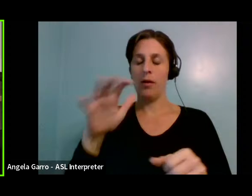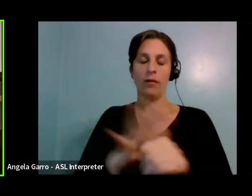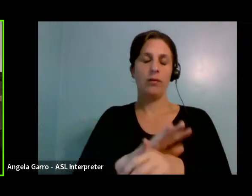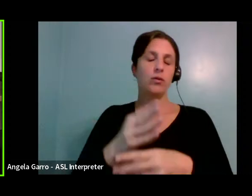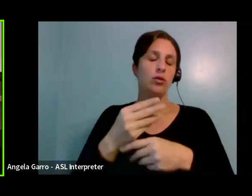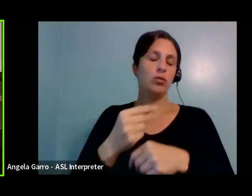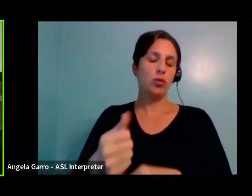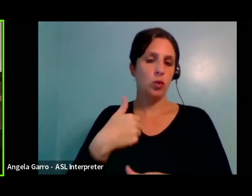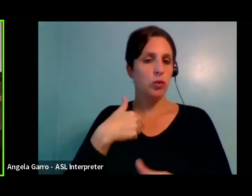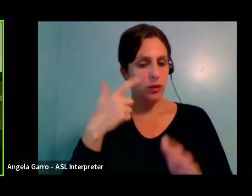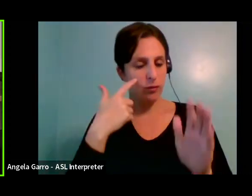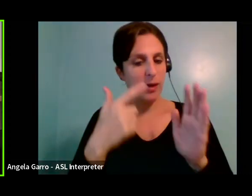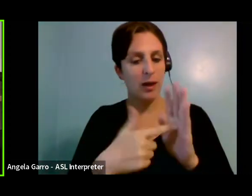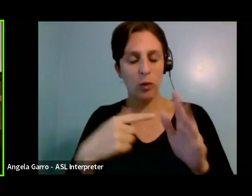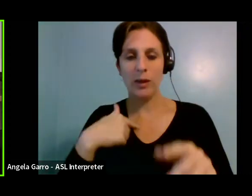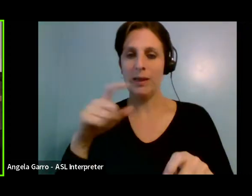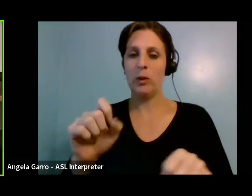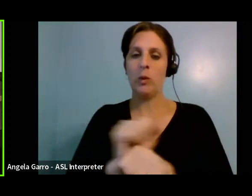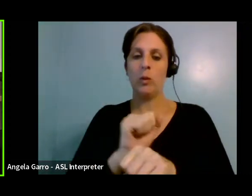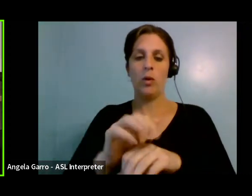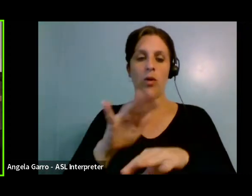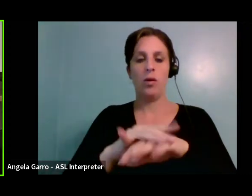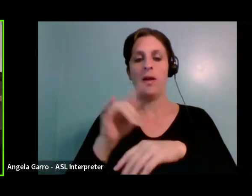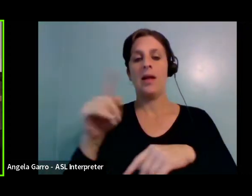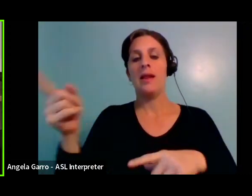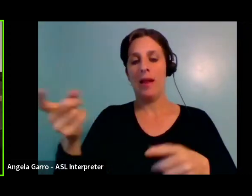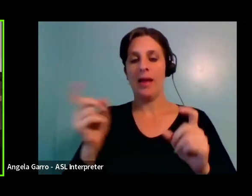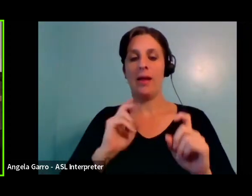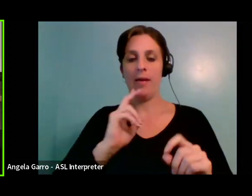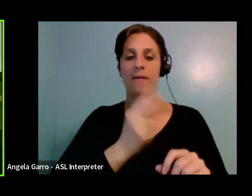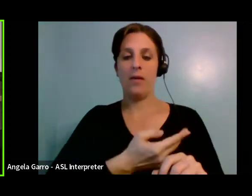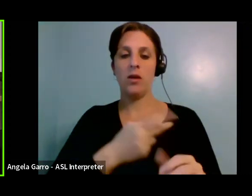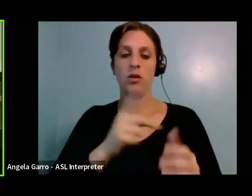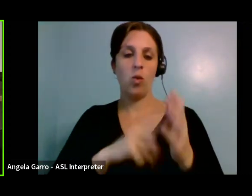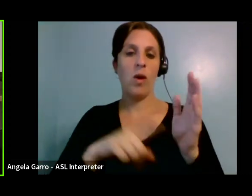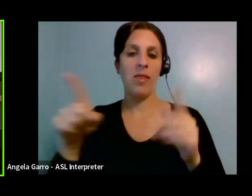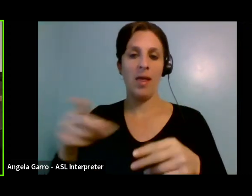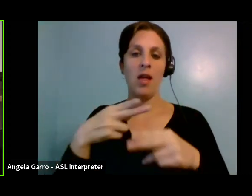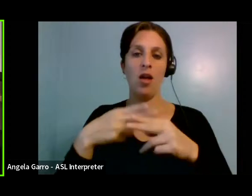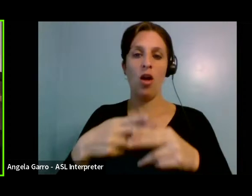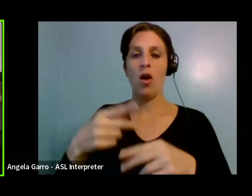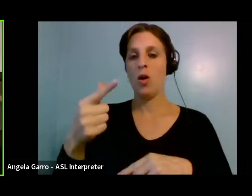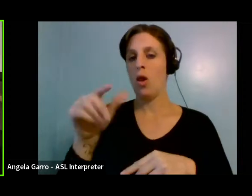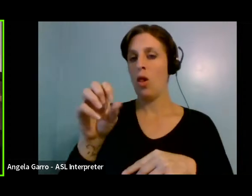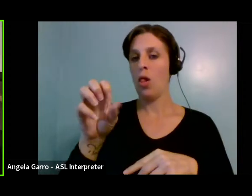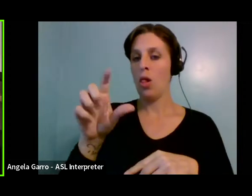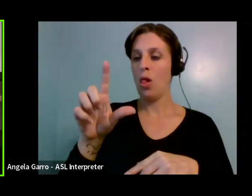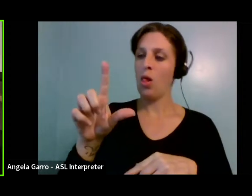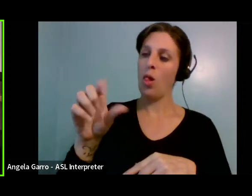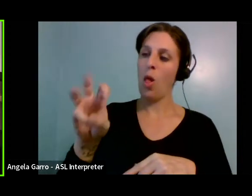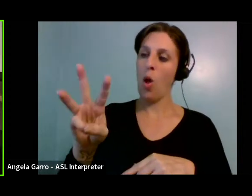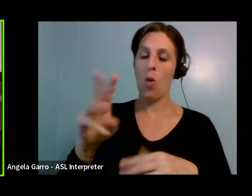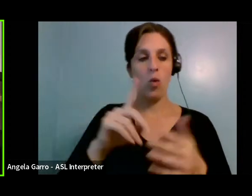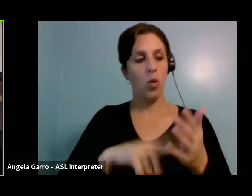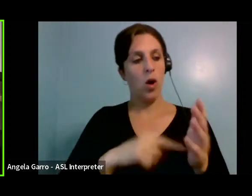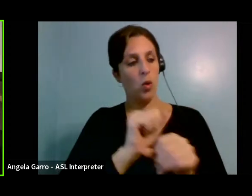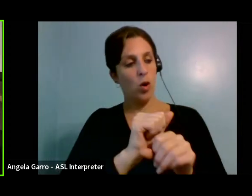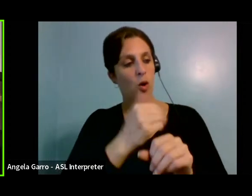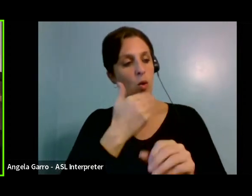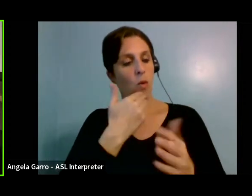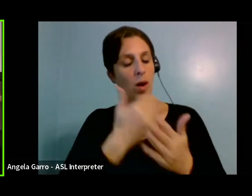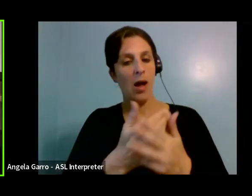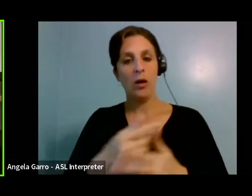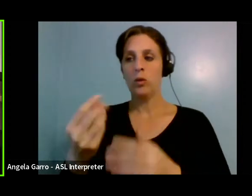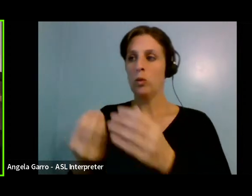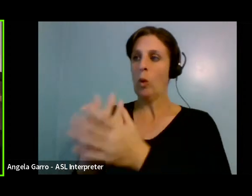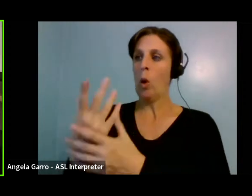we have work to do there. But they gave us what they called glows, what is working well, grows, what still needs